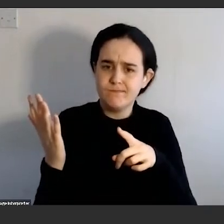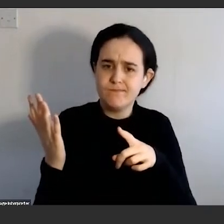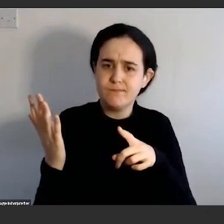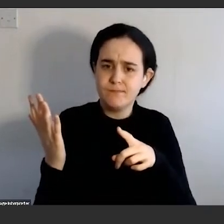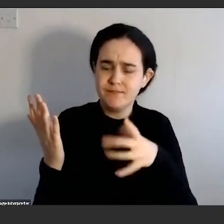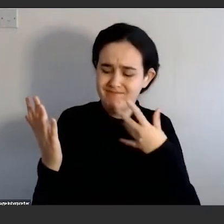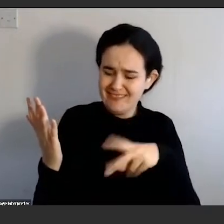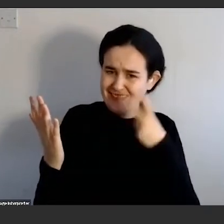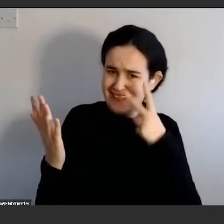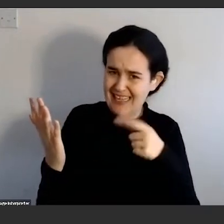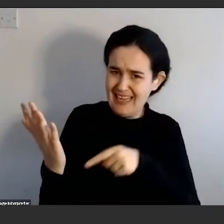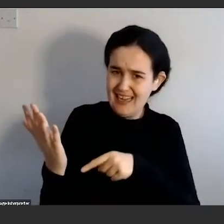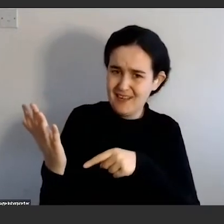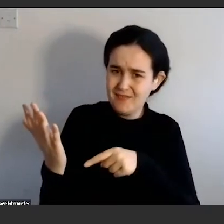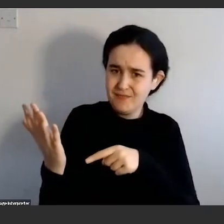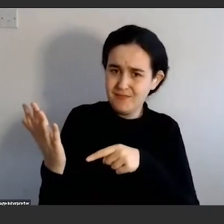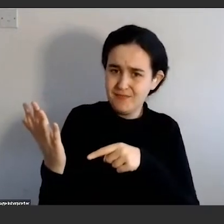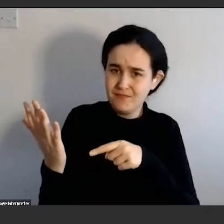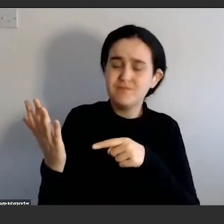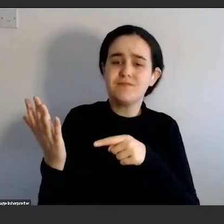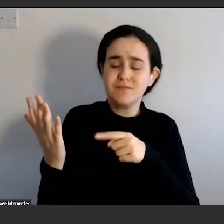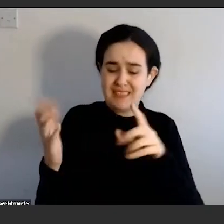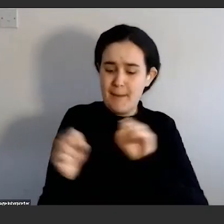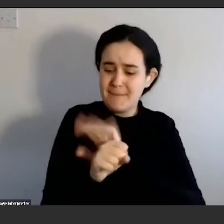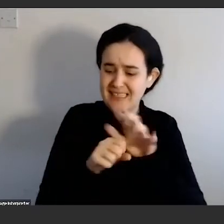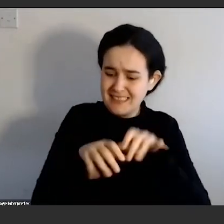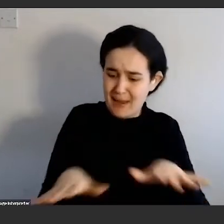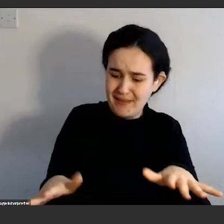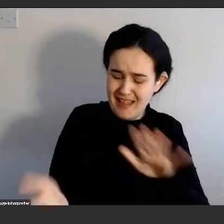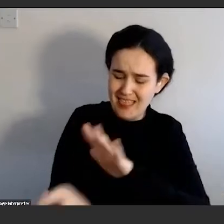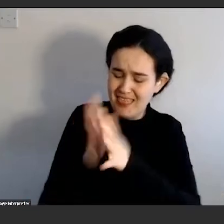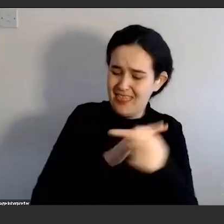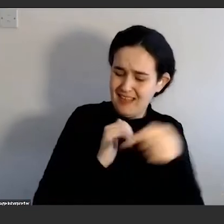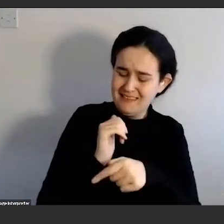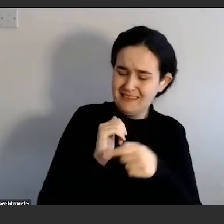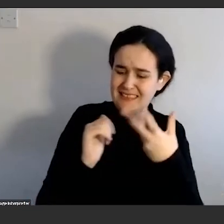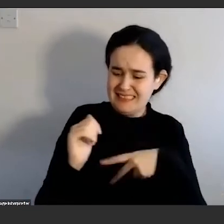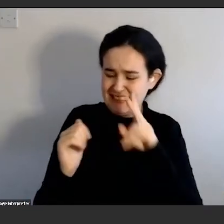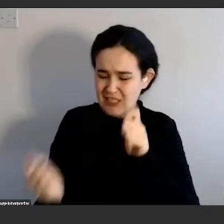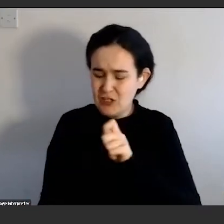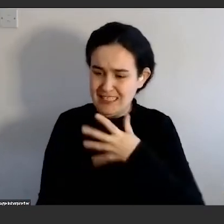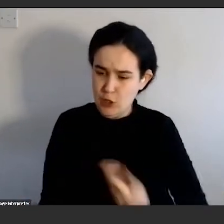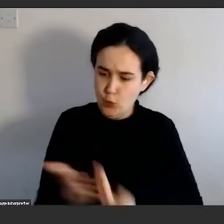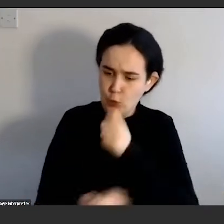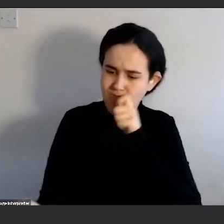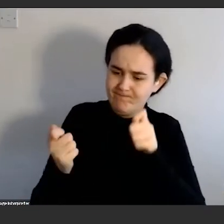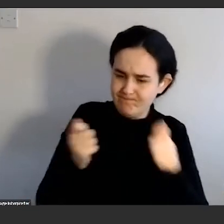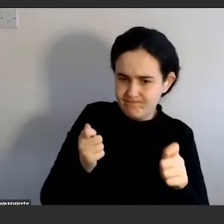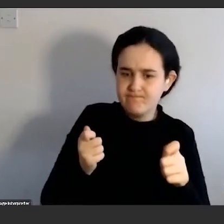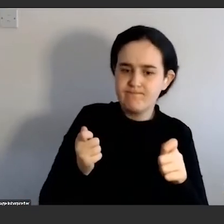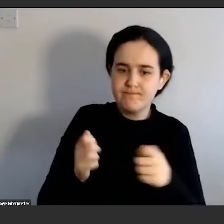pandemic. Both historically and during the pandemic, the reason that